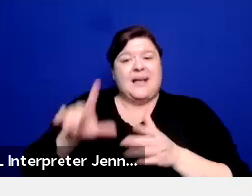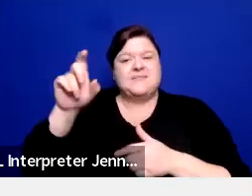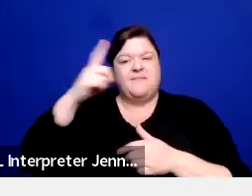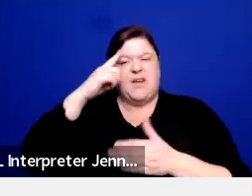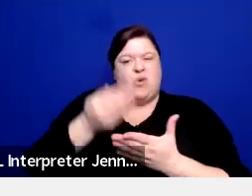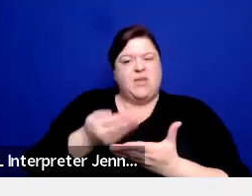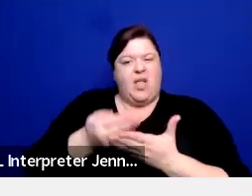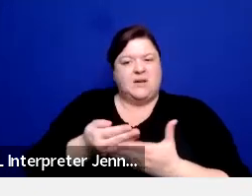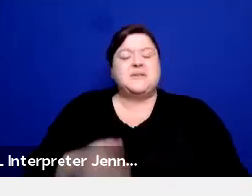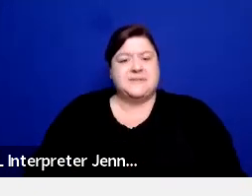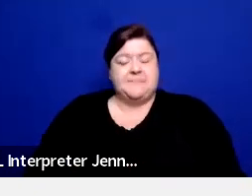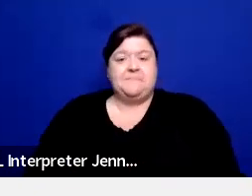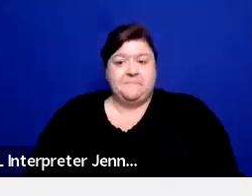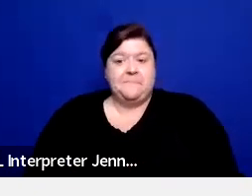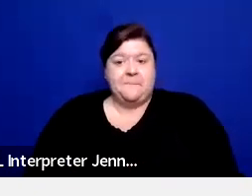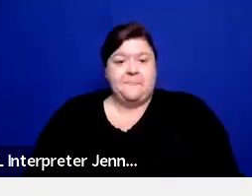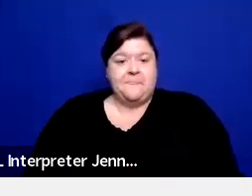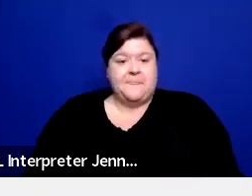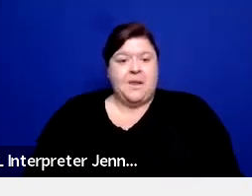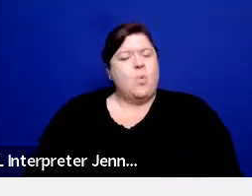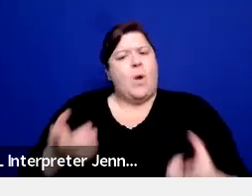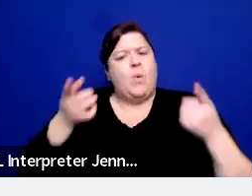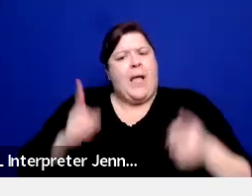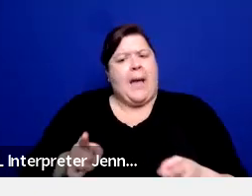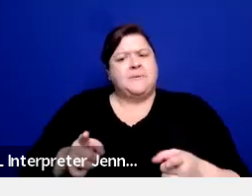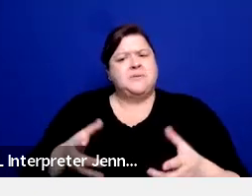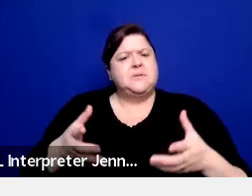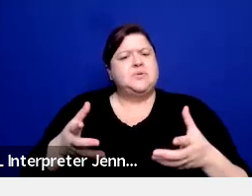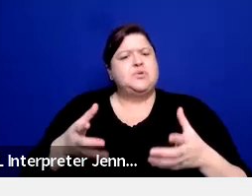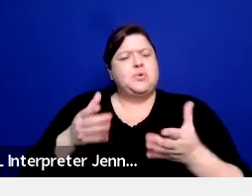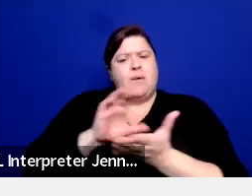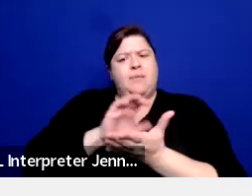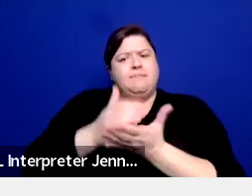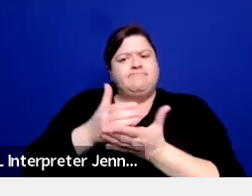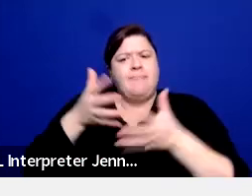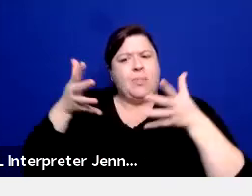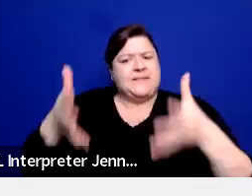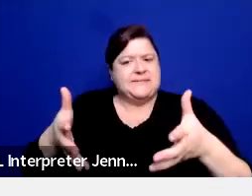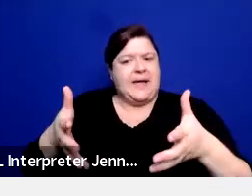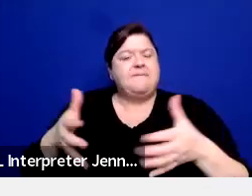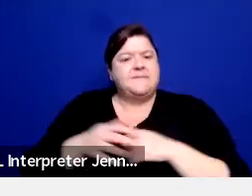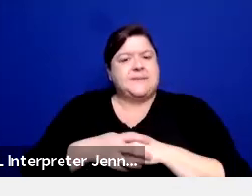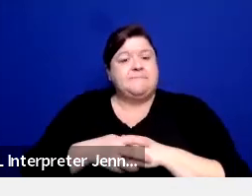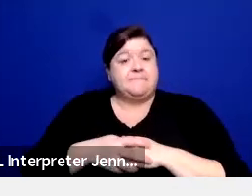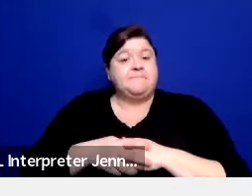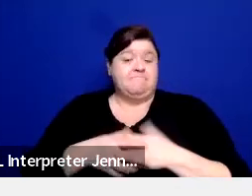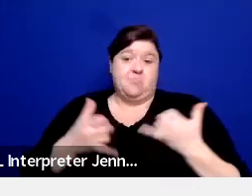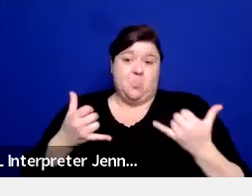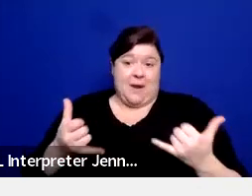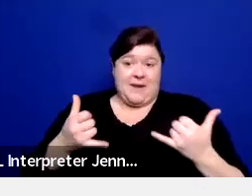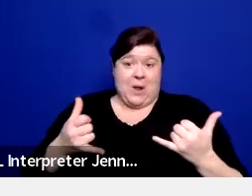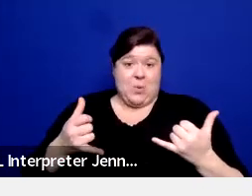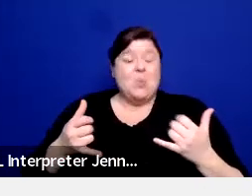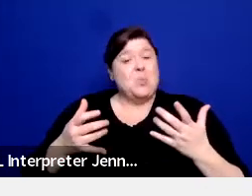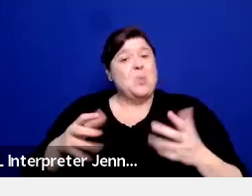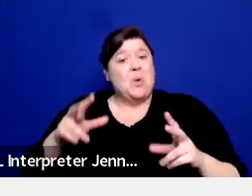Thank you. What will happen to the funding that is left over from the funding source? Yeah, right now we're actually looking